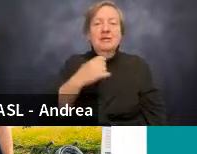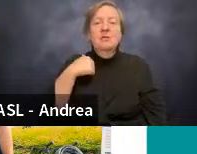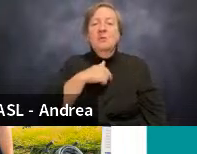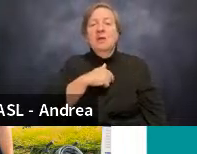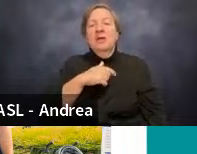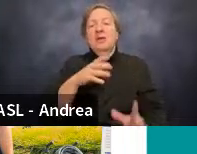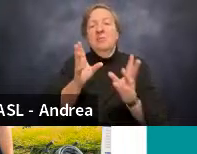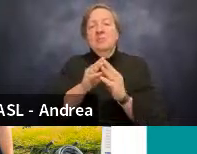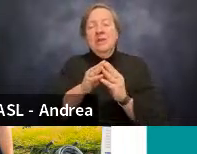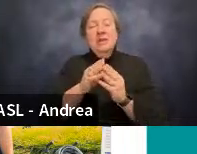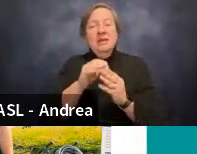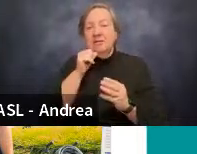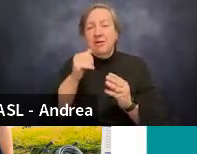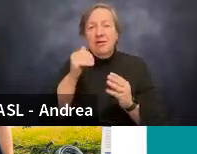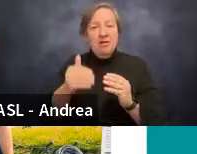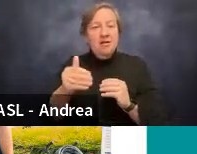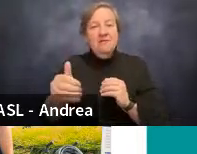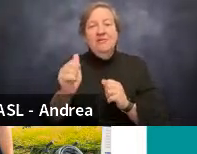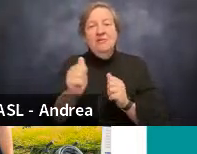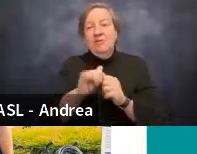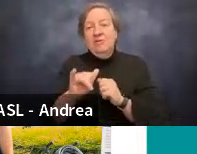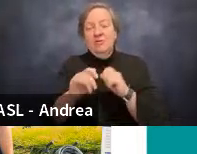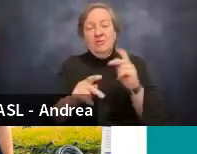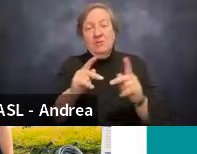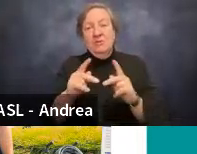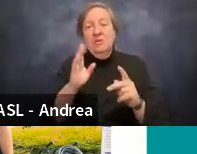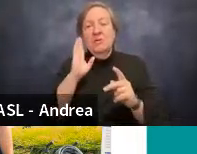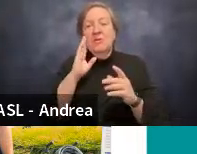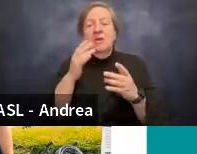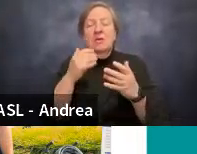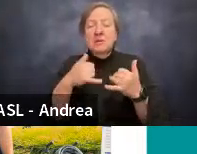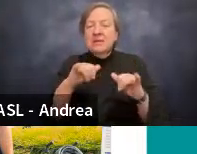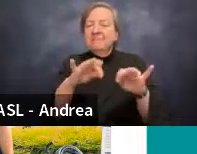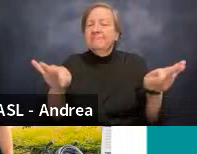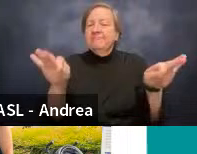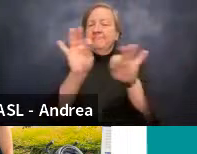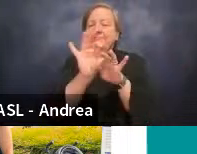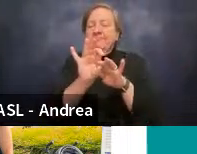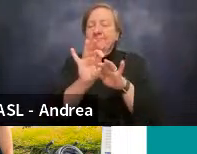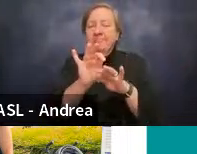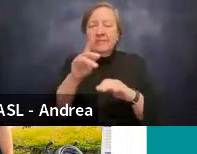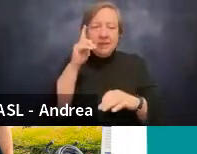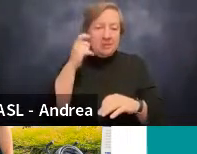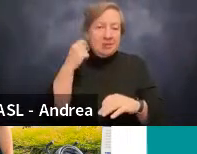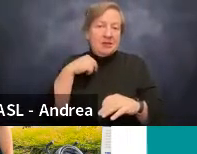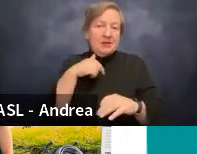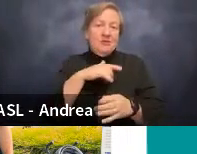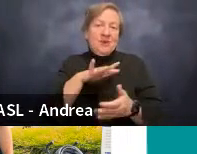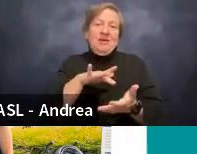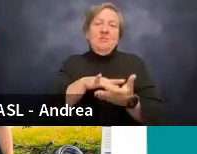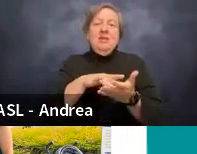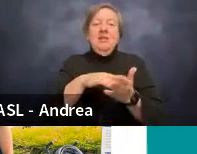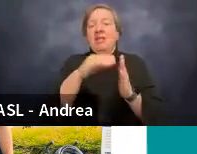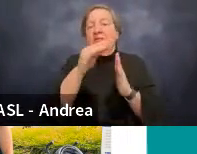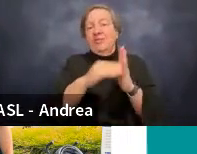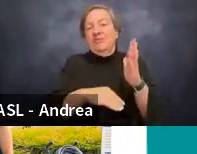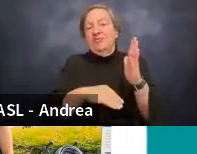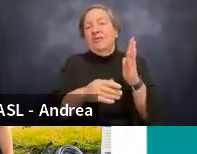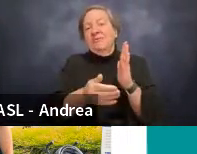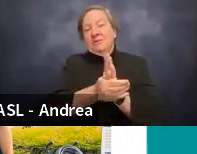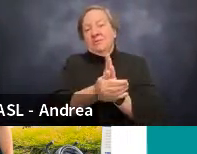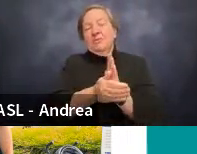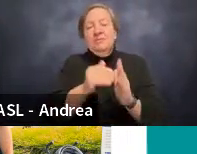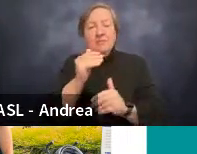meeting fewer times with those folks, but it'll be key critical because we will be in the middle of the draft supplemental